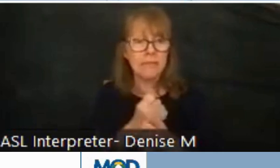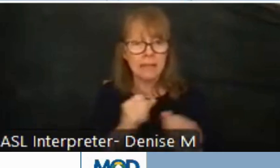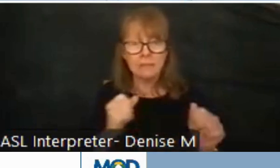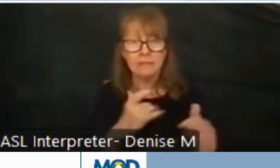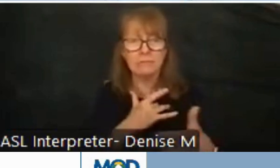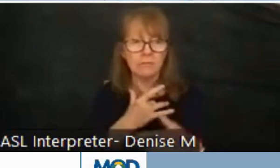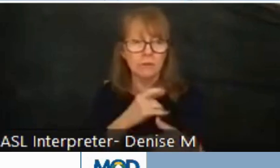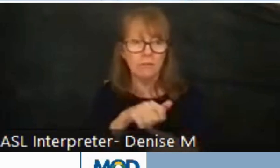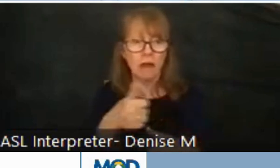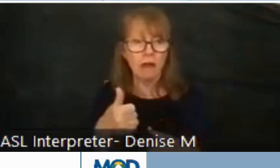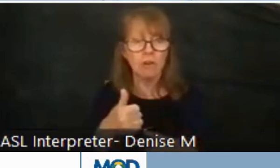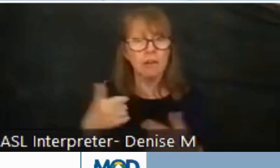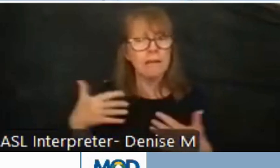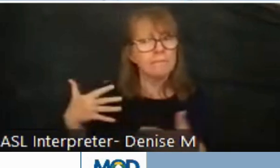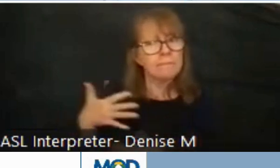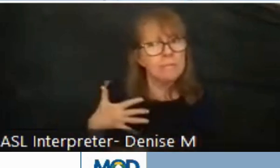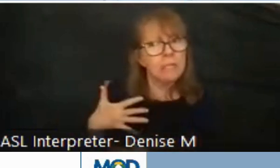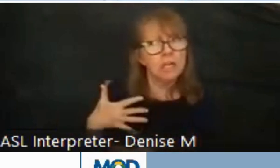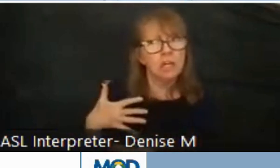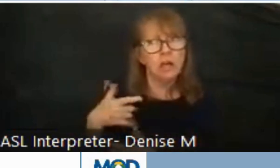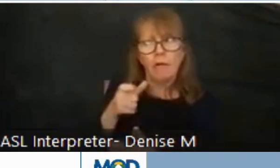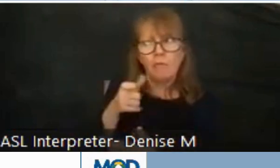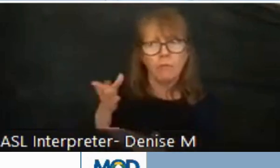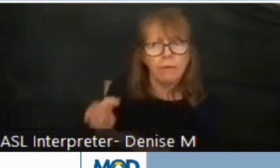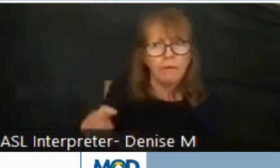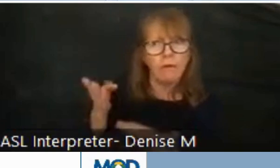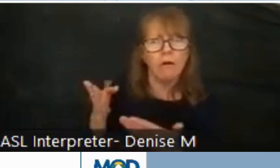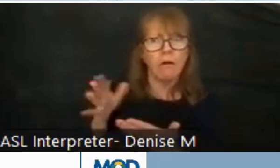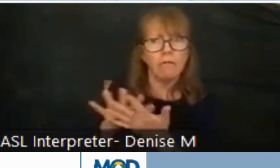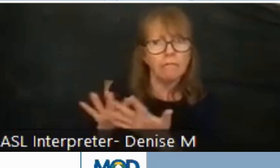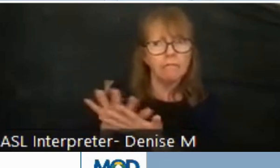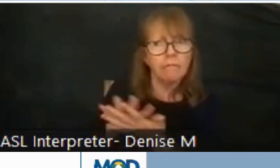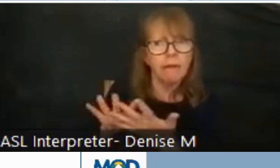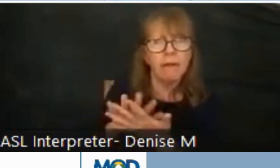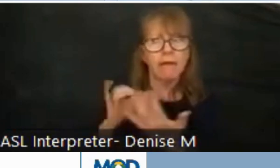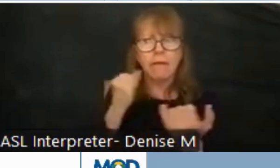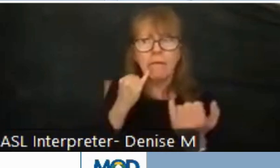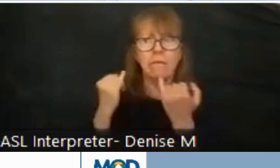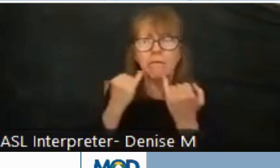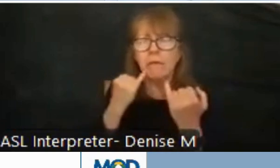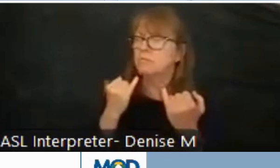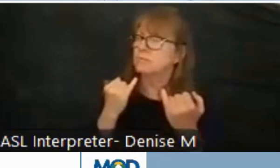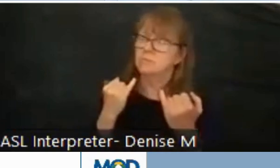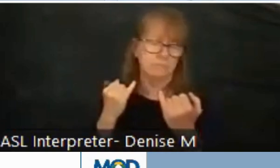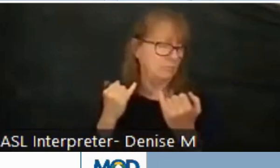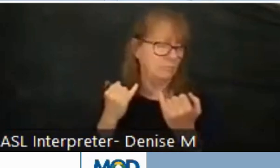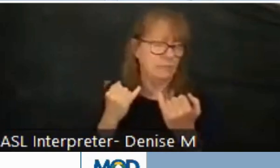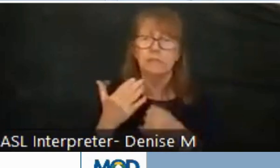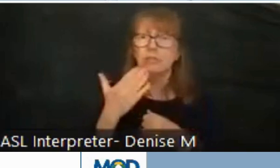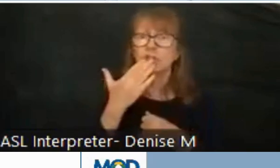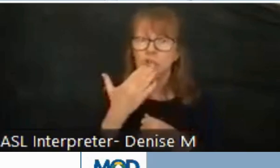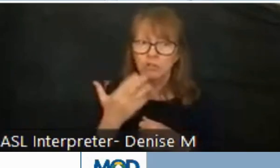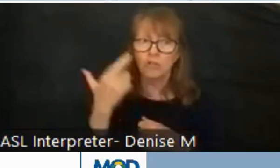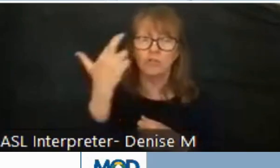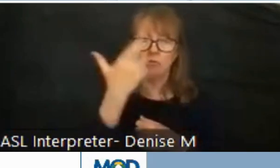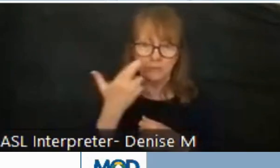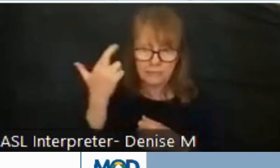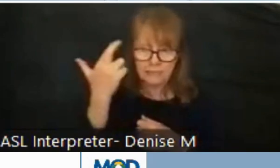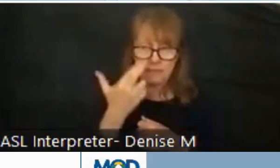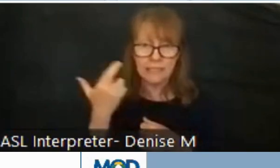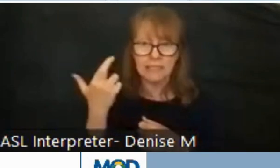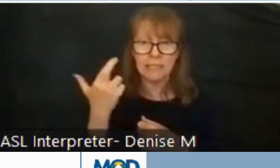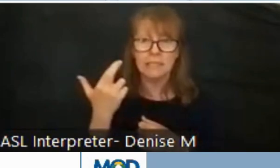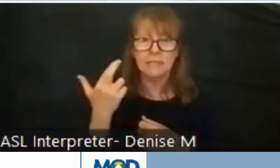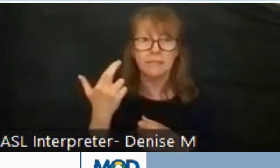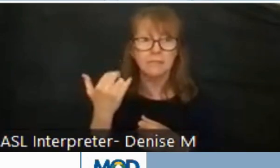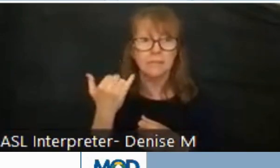stereotypes or vague hypotheticals. It's where there's good reason to believe the request could cause